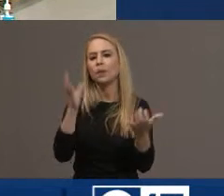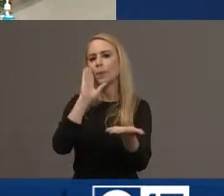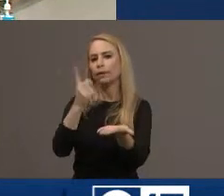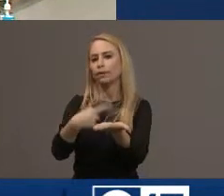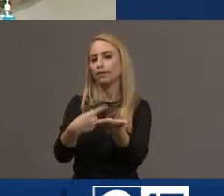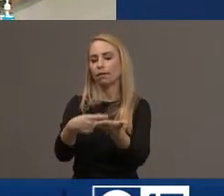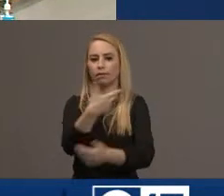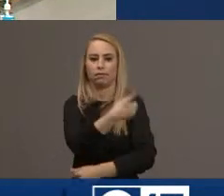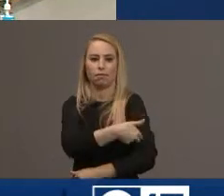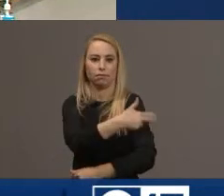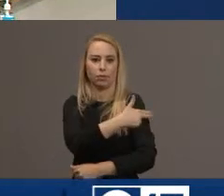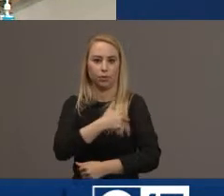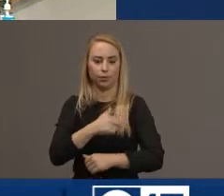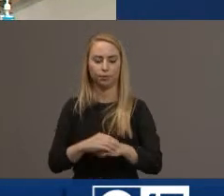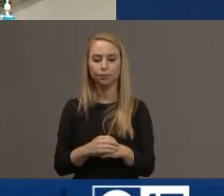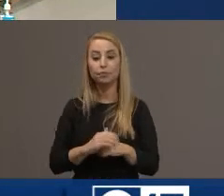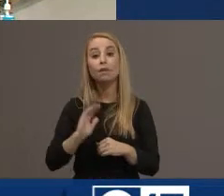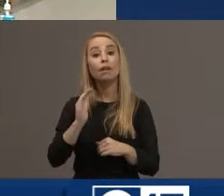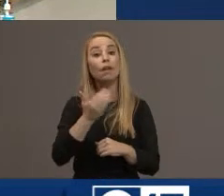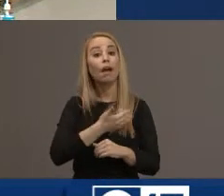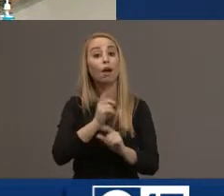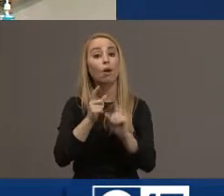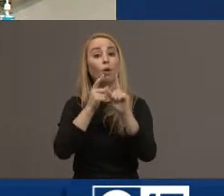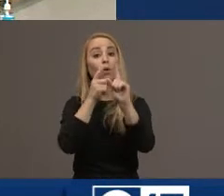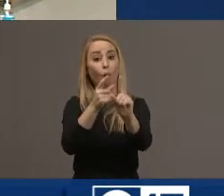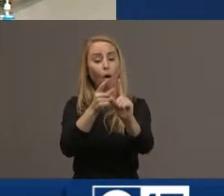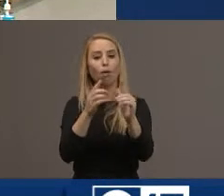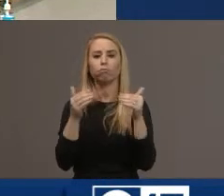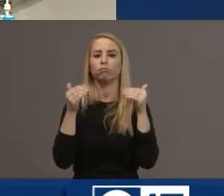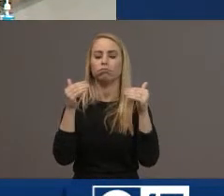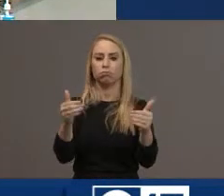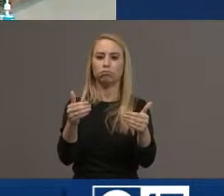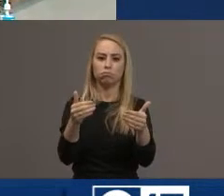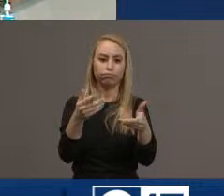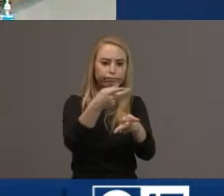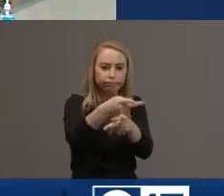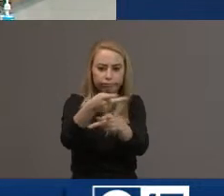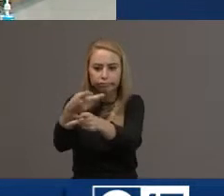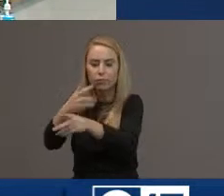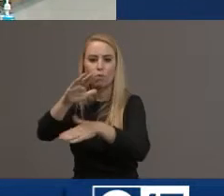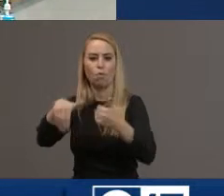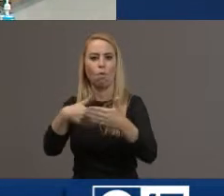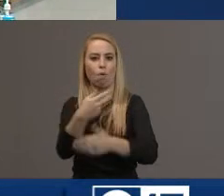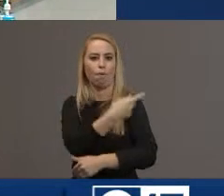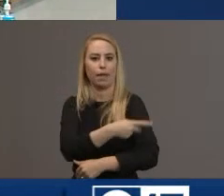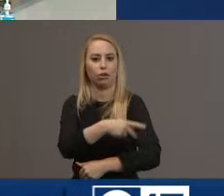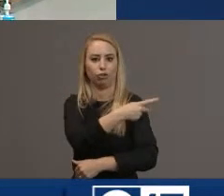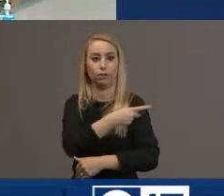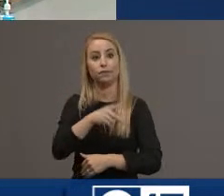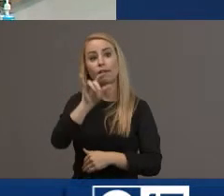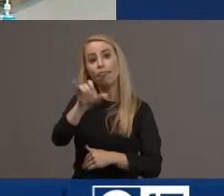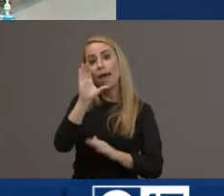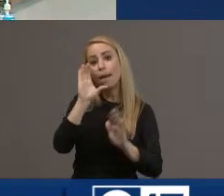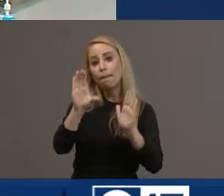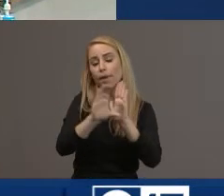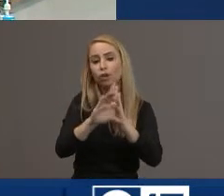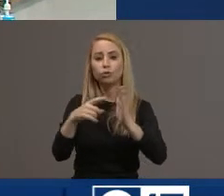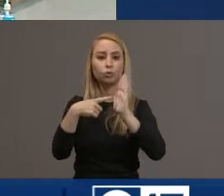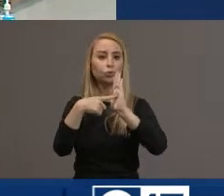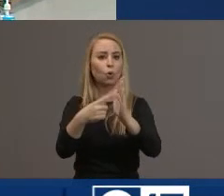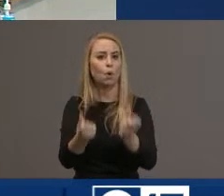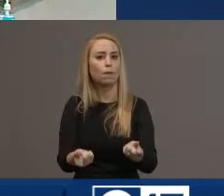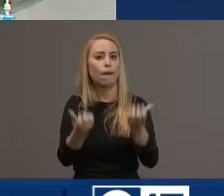Hospitals. Our goal is to treat all our patients without crisis care. This is where we are on hospital